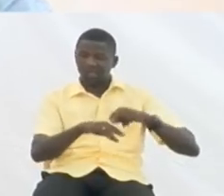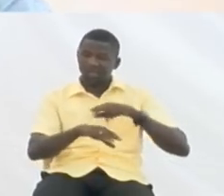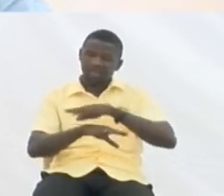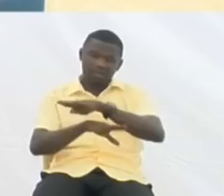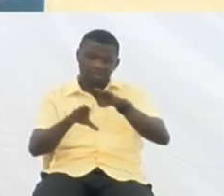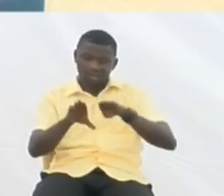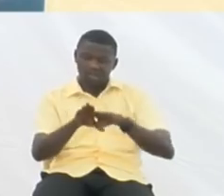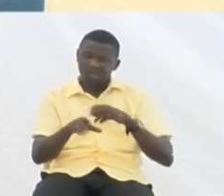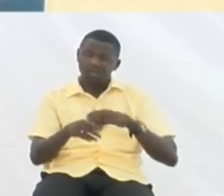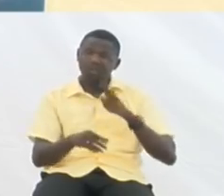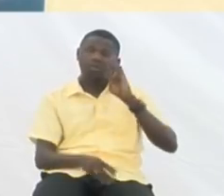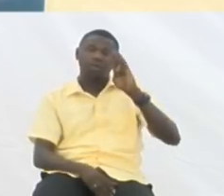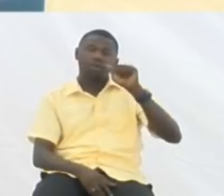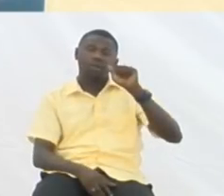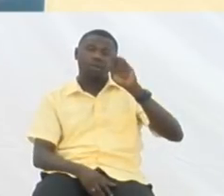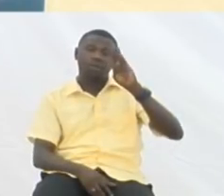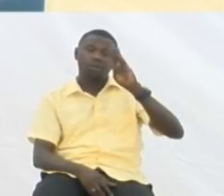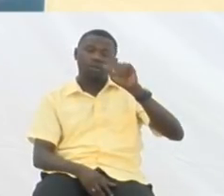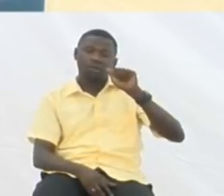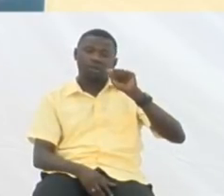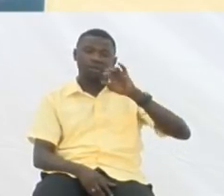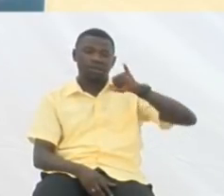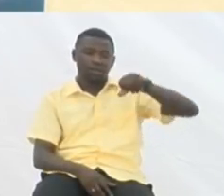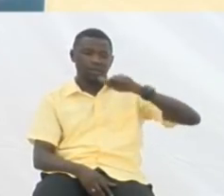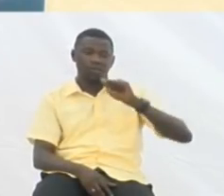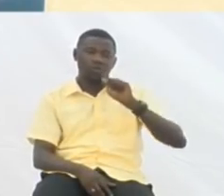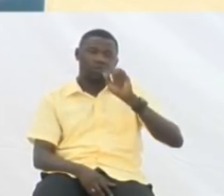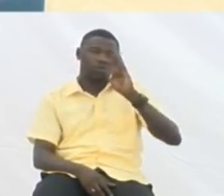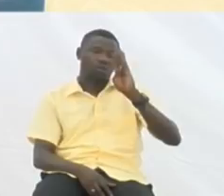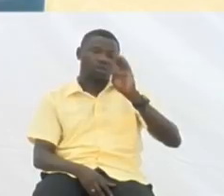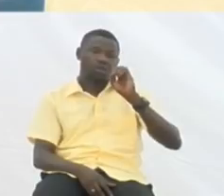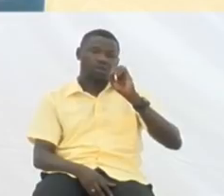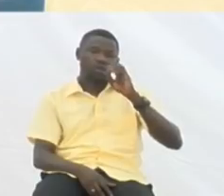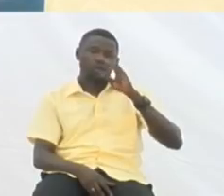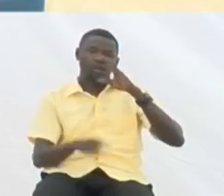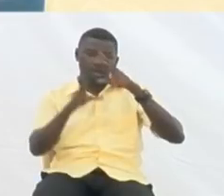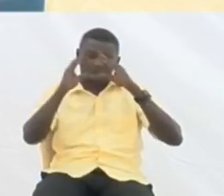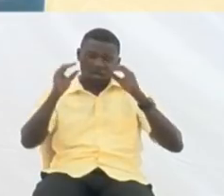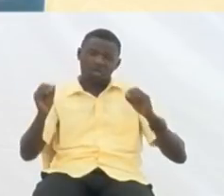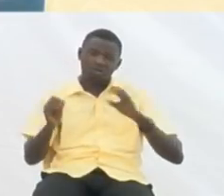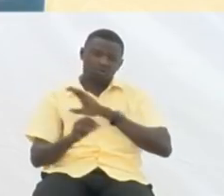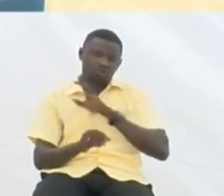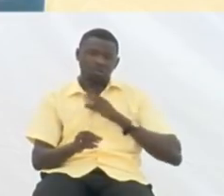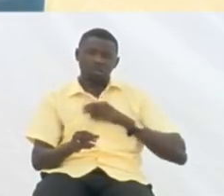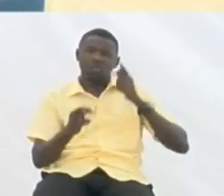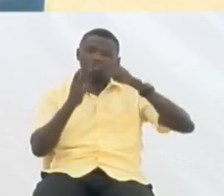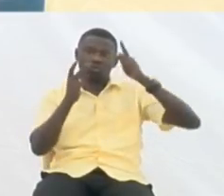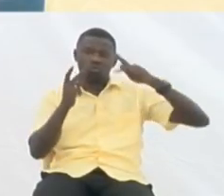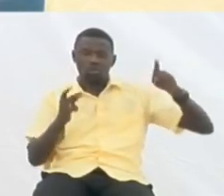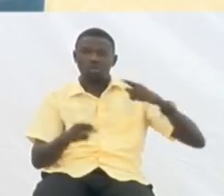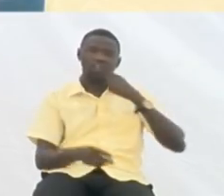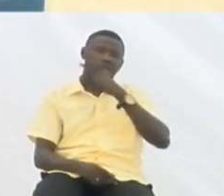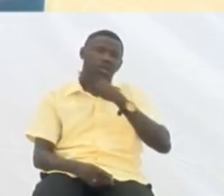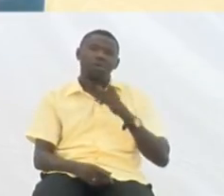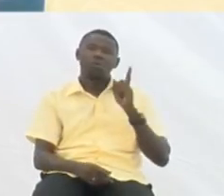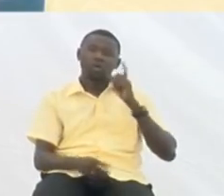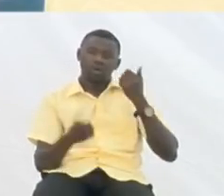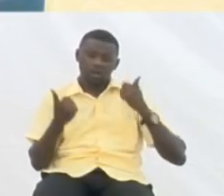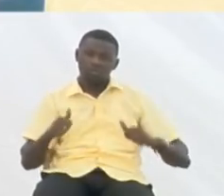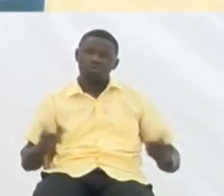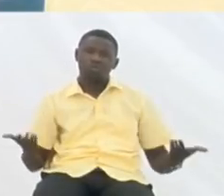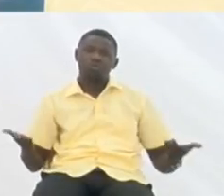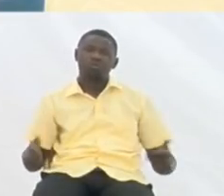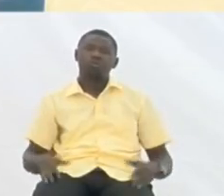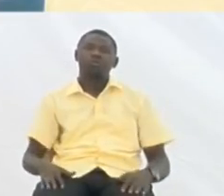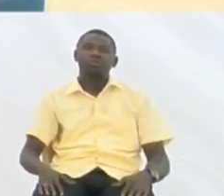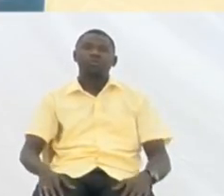house? Ako muneketa itala kafo molula bringali e boro min foka pare wato men albesirin karokan Baba